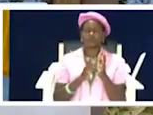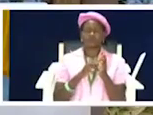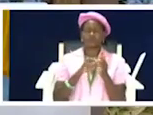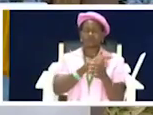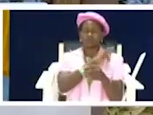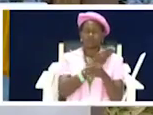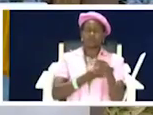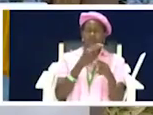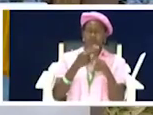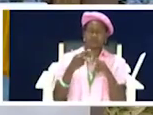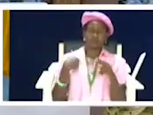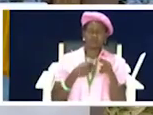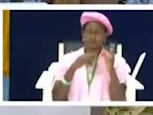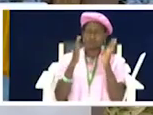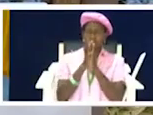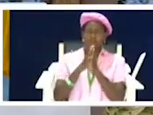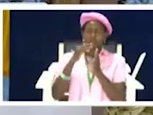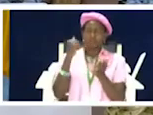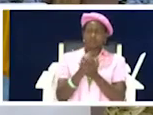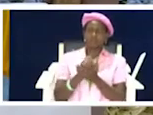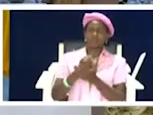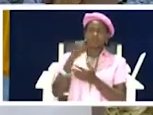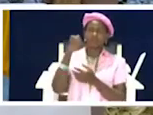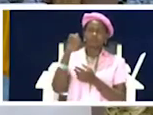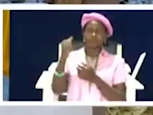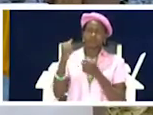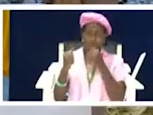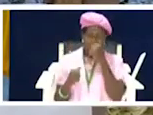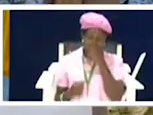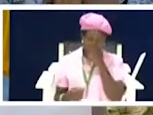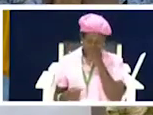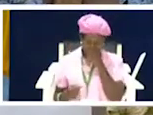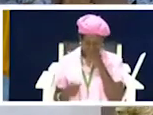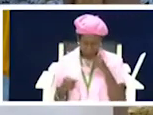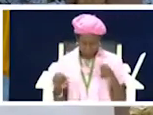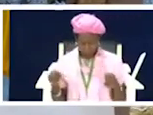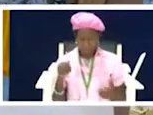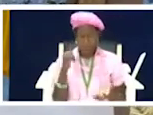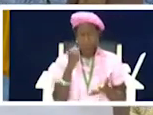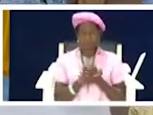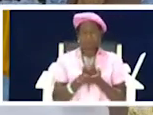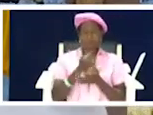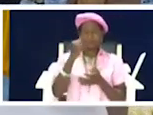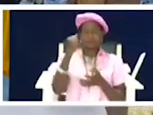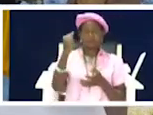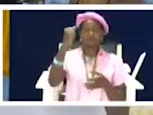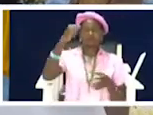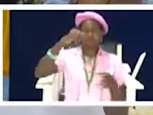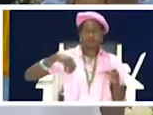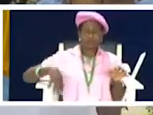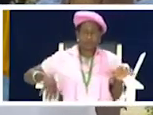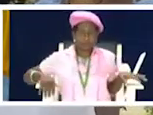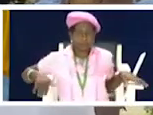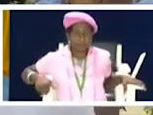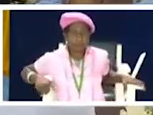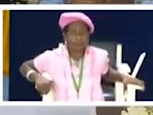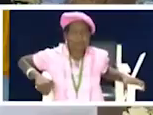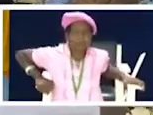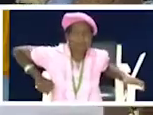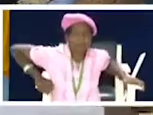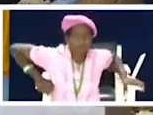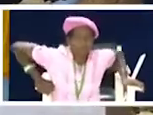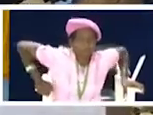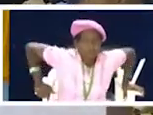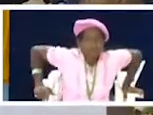Jesus' mighty name, we have prayed. Amen. Well, let